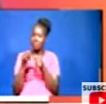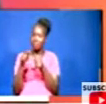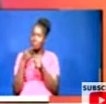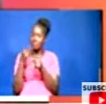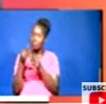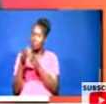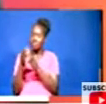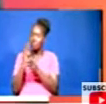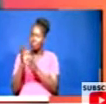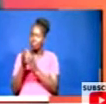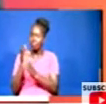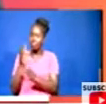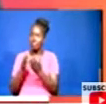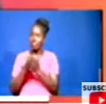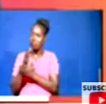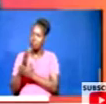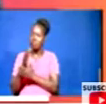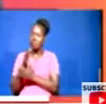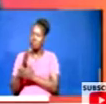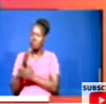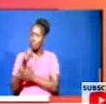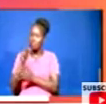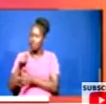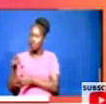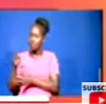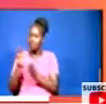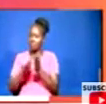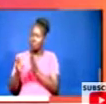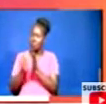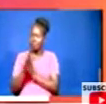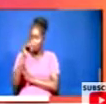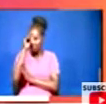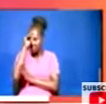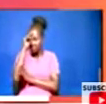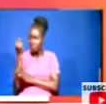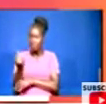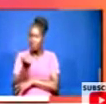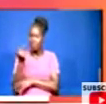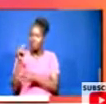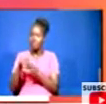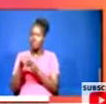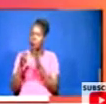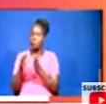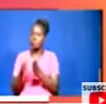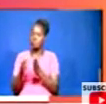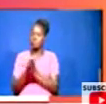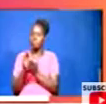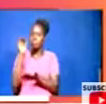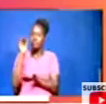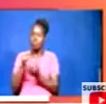built through PPP schemes. And government, being the only investor in dams, therefore reduced the